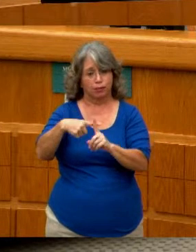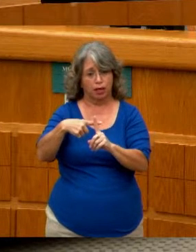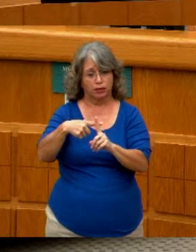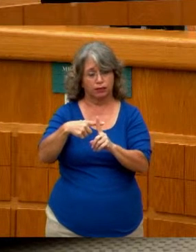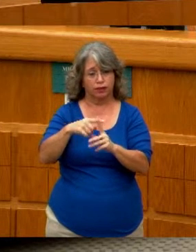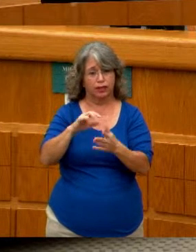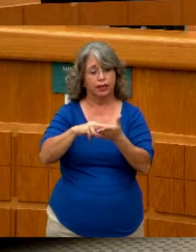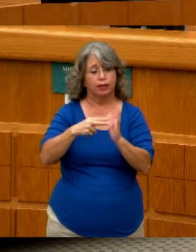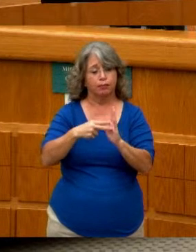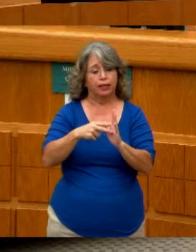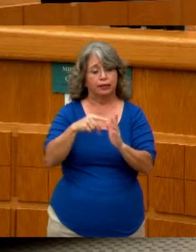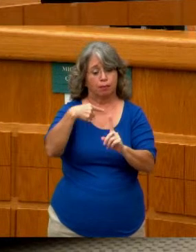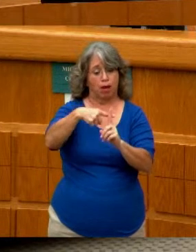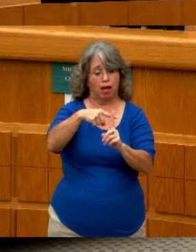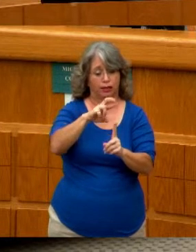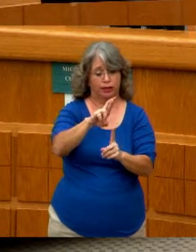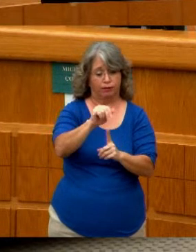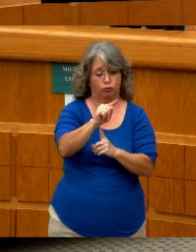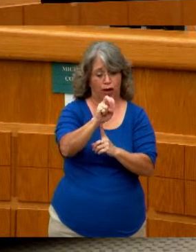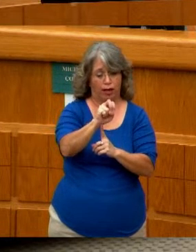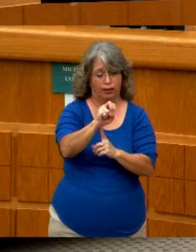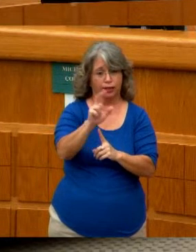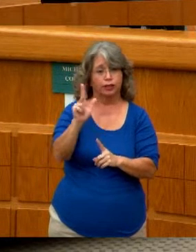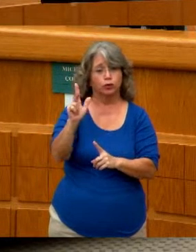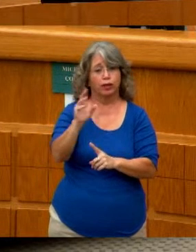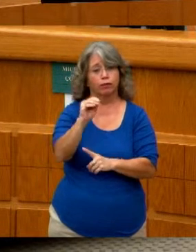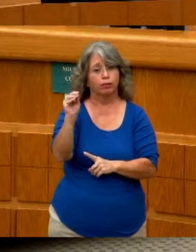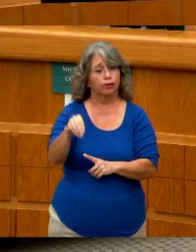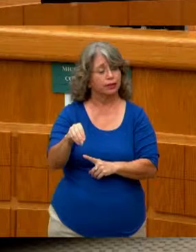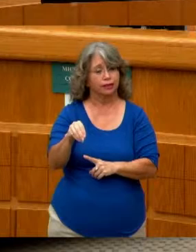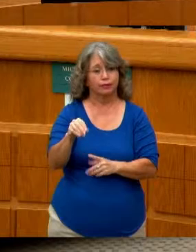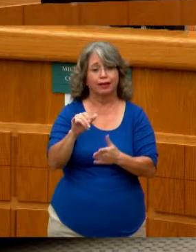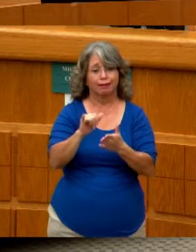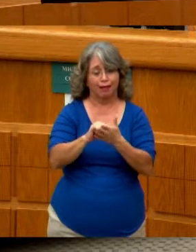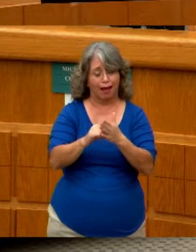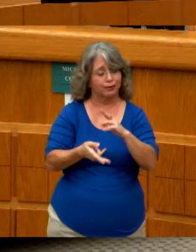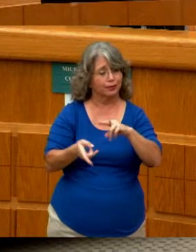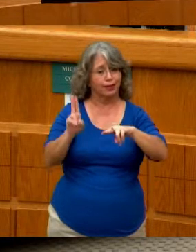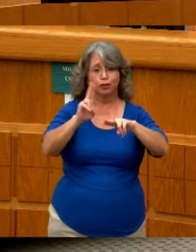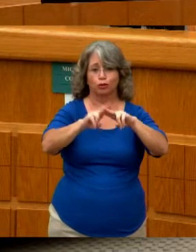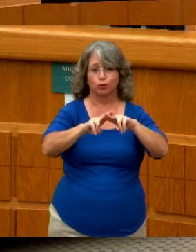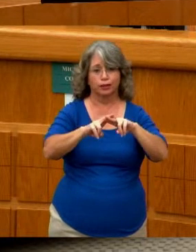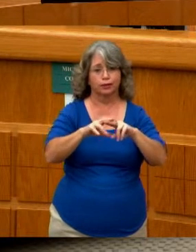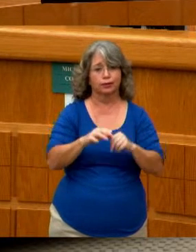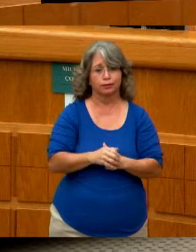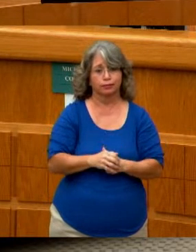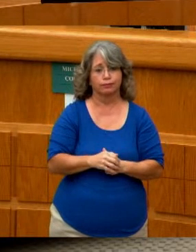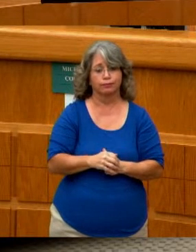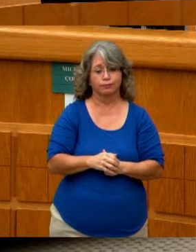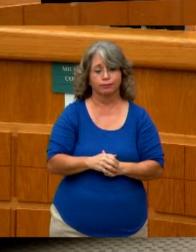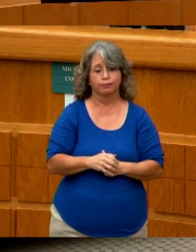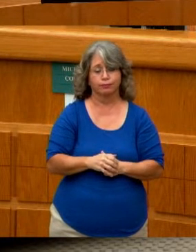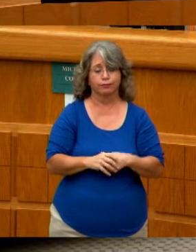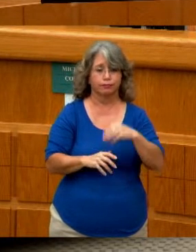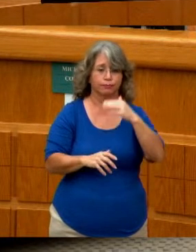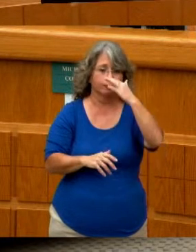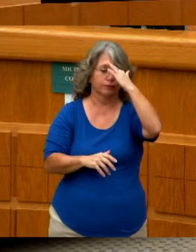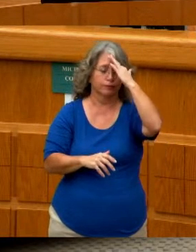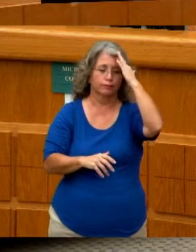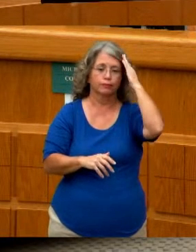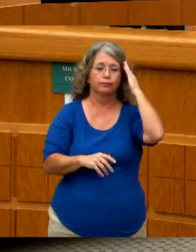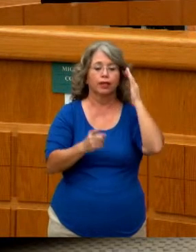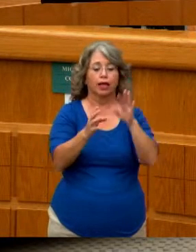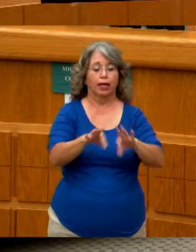32 tested positive for a positivity rate for that drive-through of 23%, which again is on the